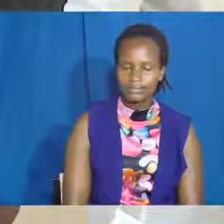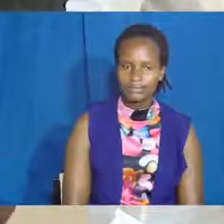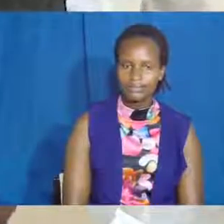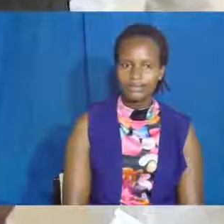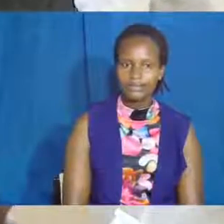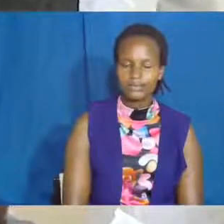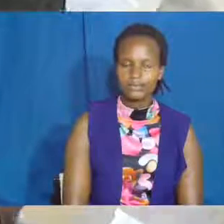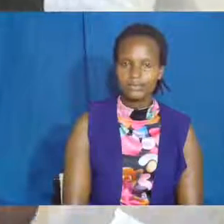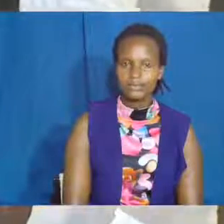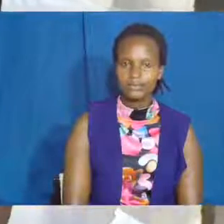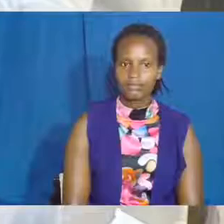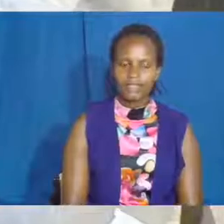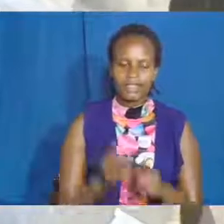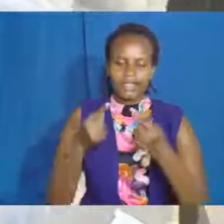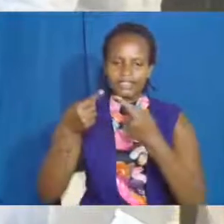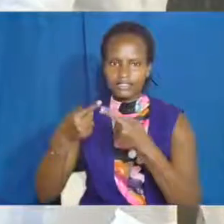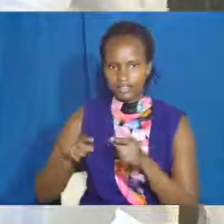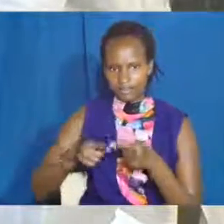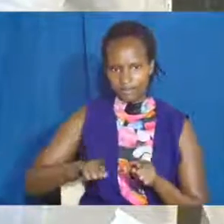refers to the